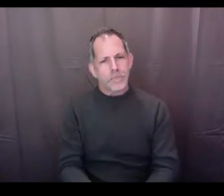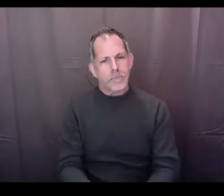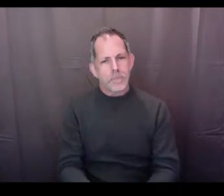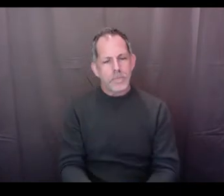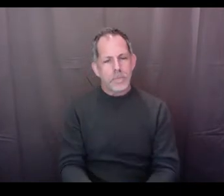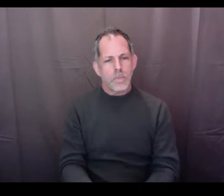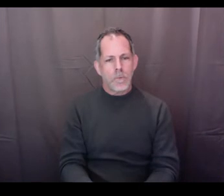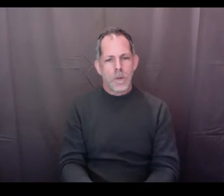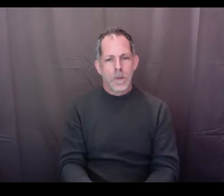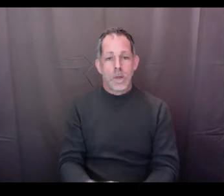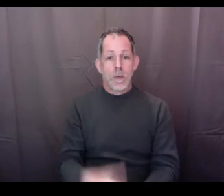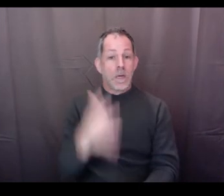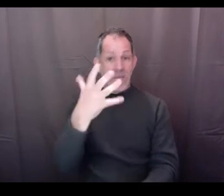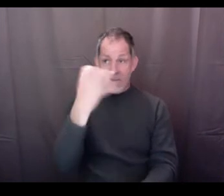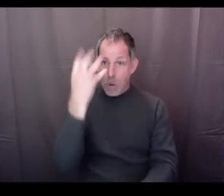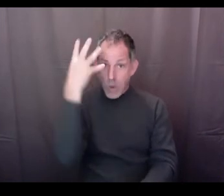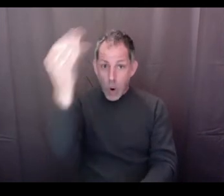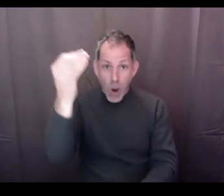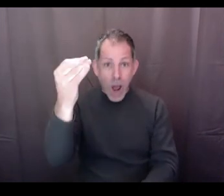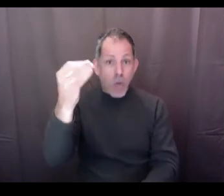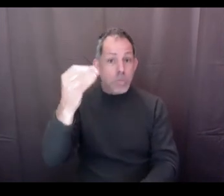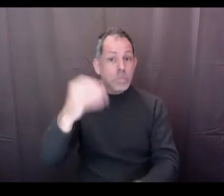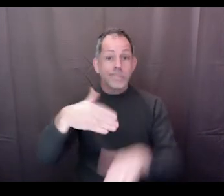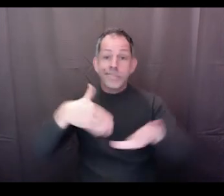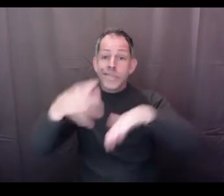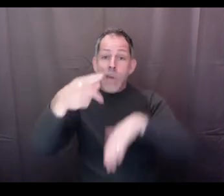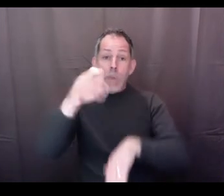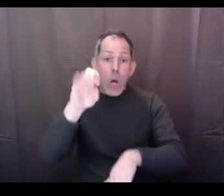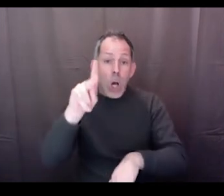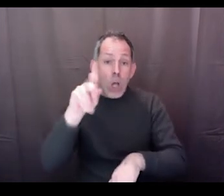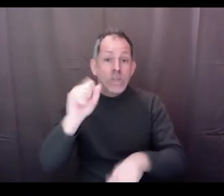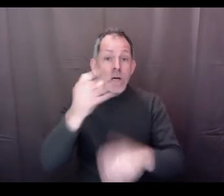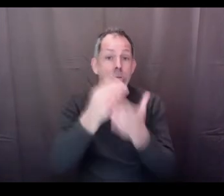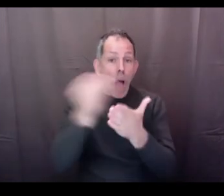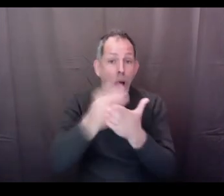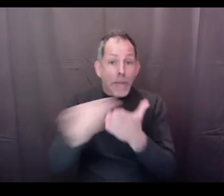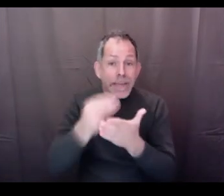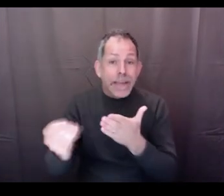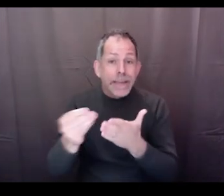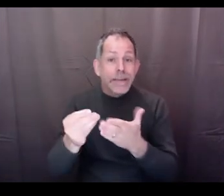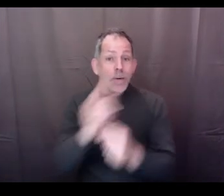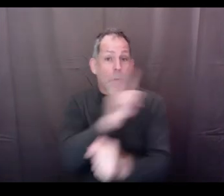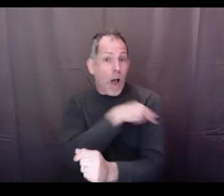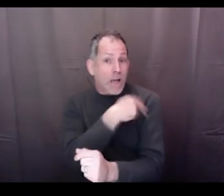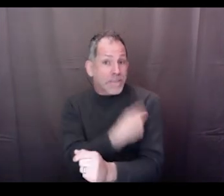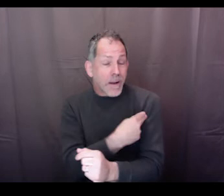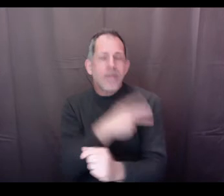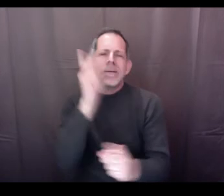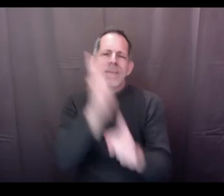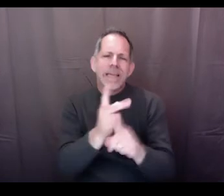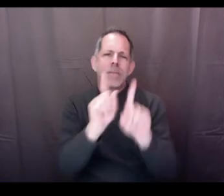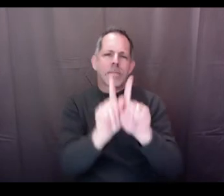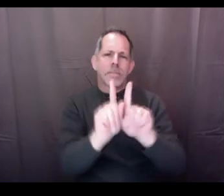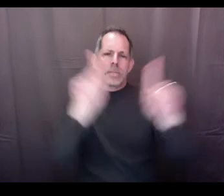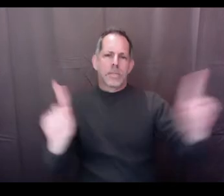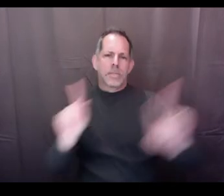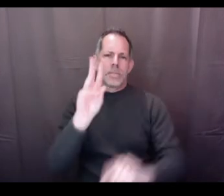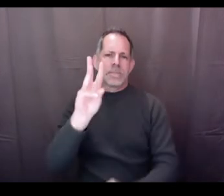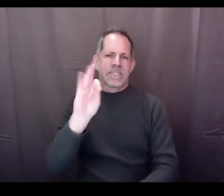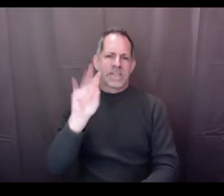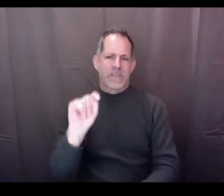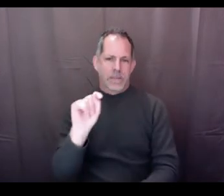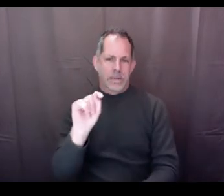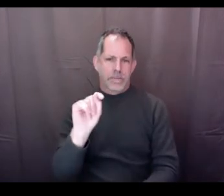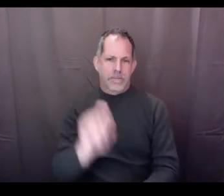do go out, stay 6 feet away from people. Now moving into the next column, if I do have to be